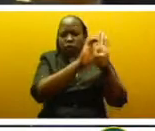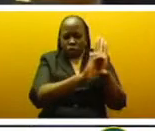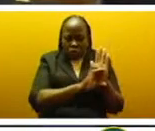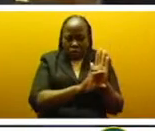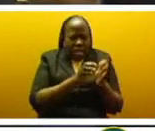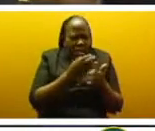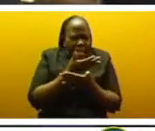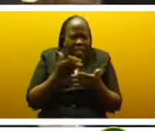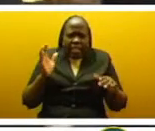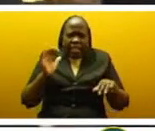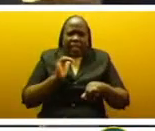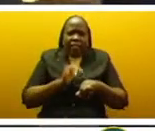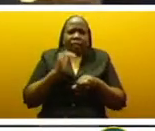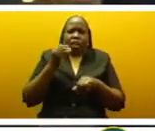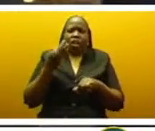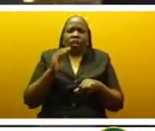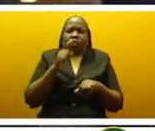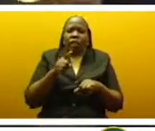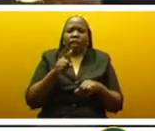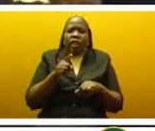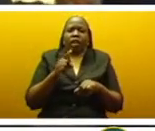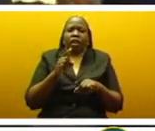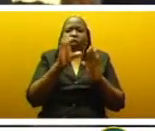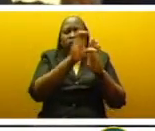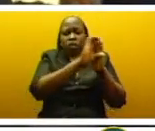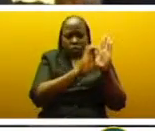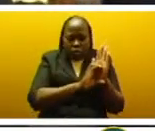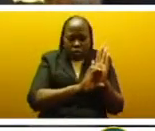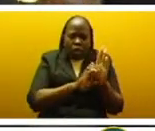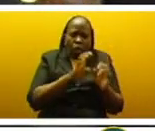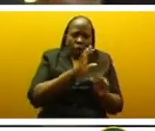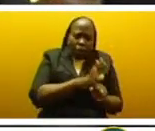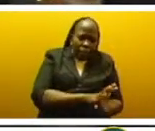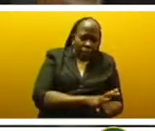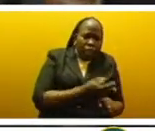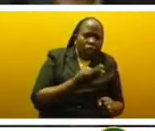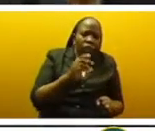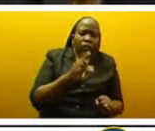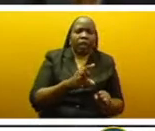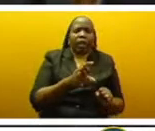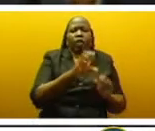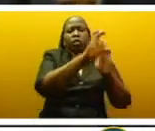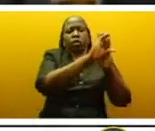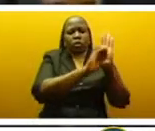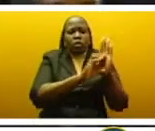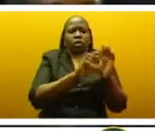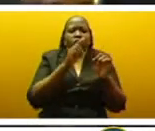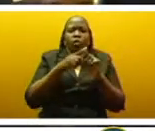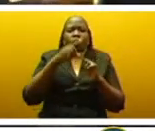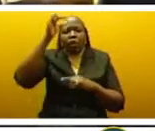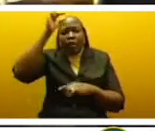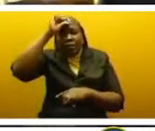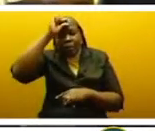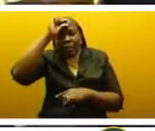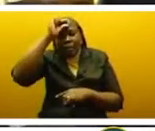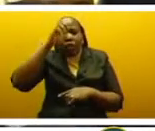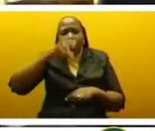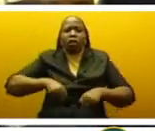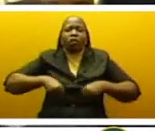of the Constitution, violation of the Constitution in relation to state officers, including the